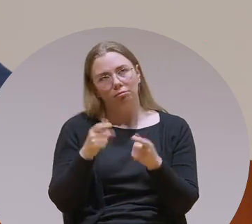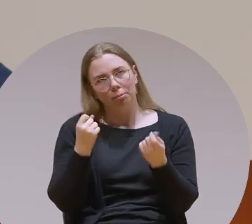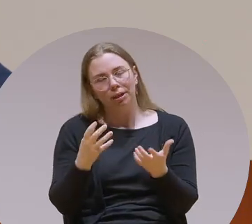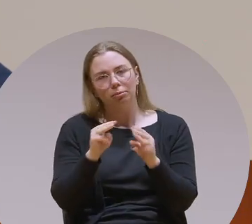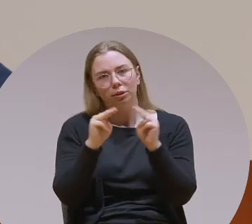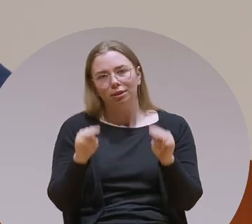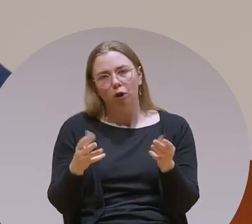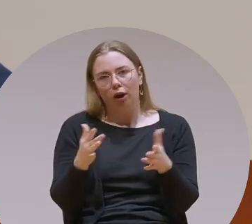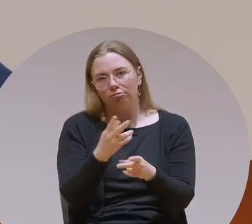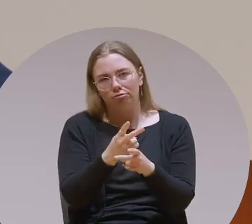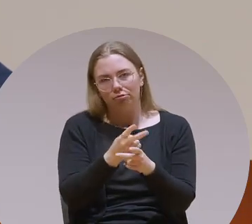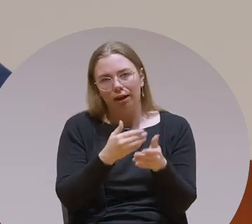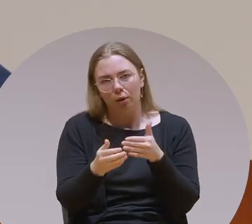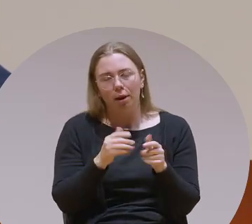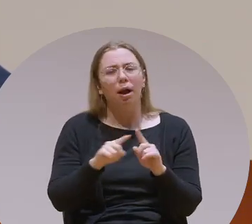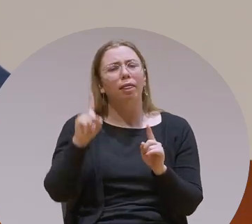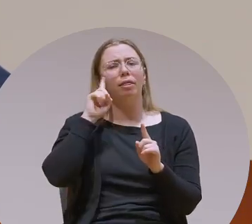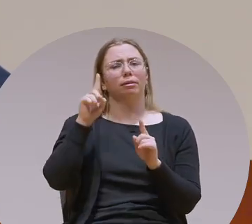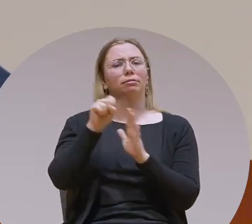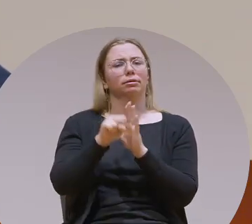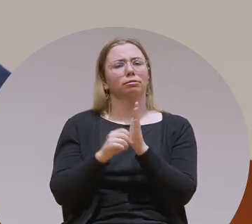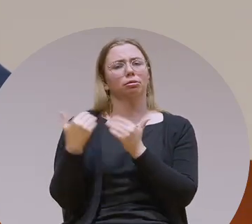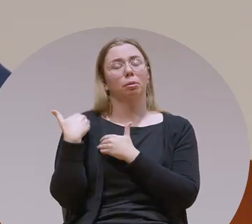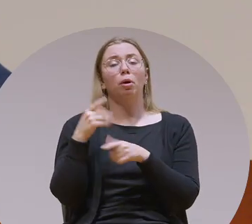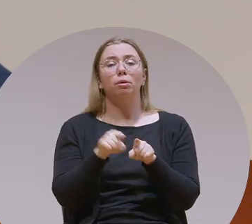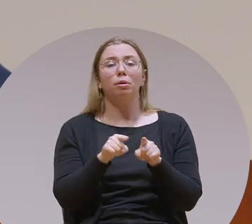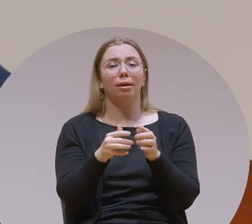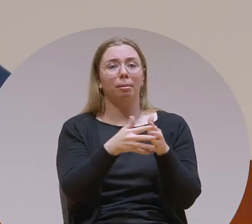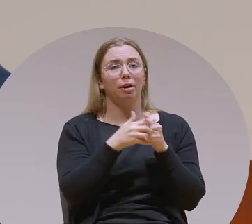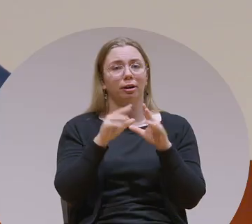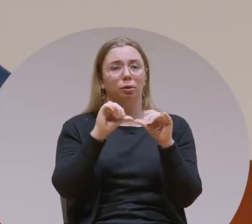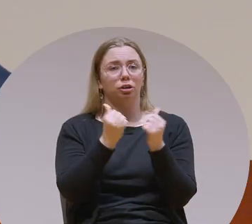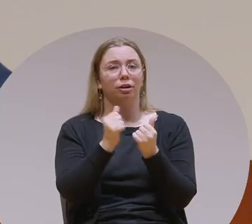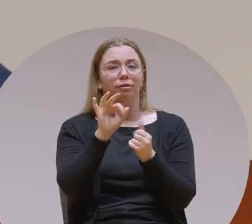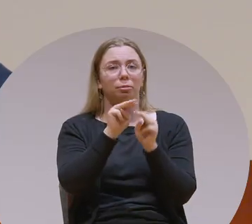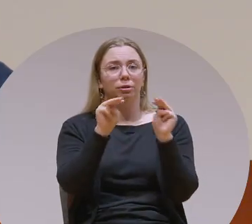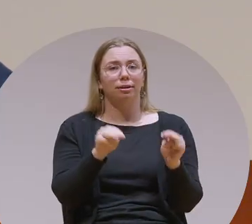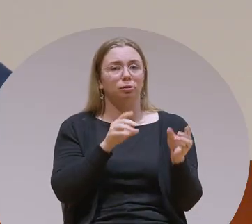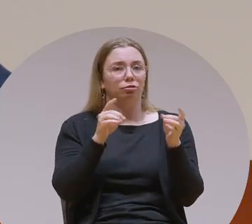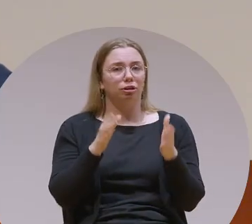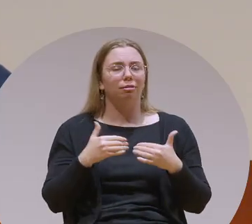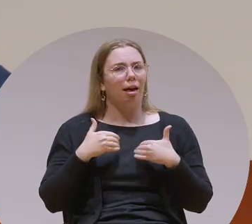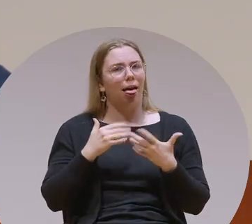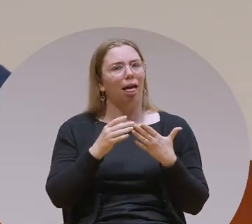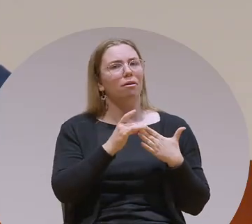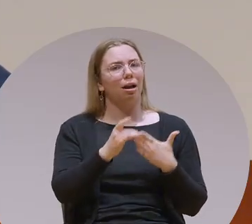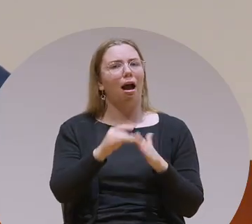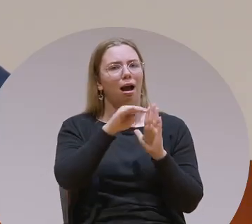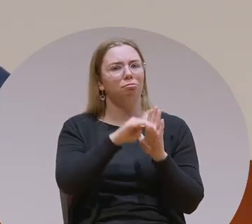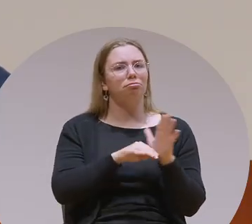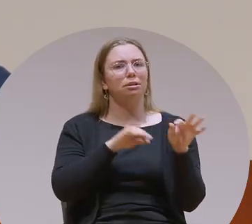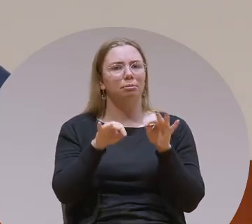that. And also the American Association of Museum Directors has guidelines that involve the publication